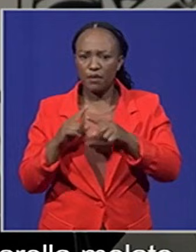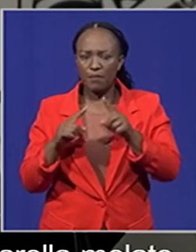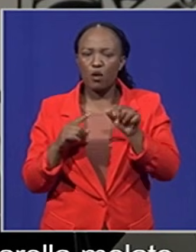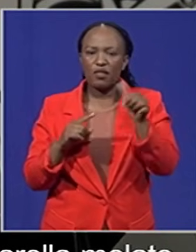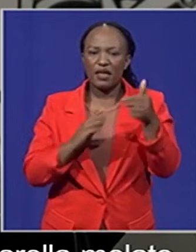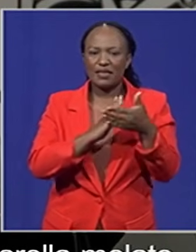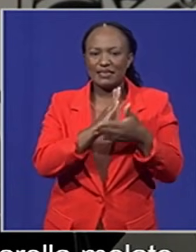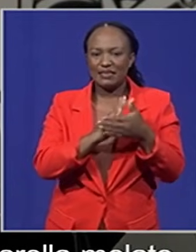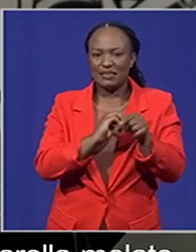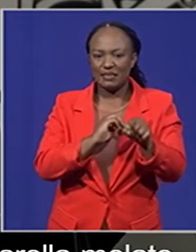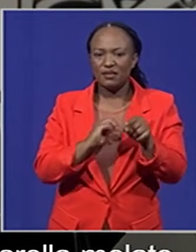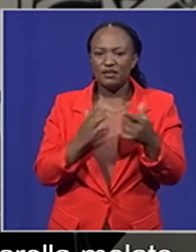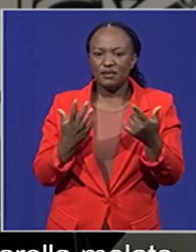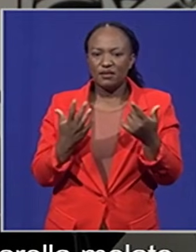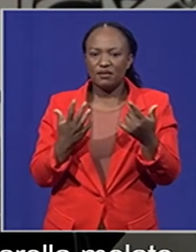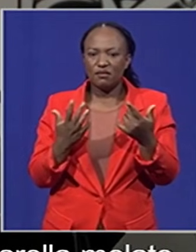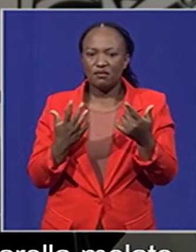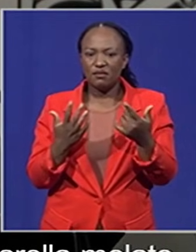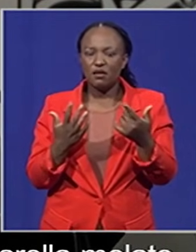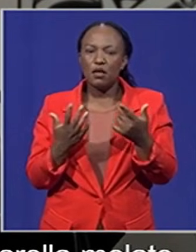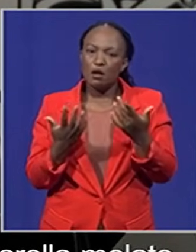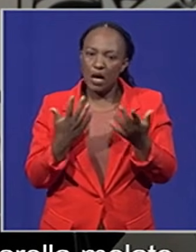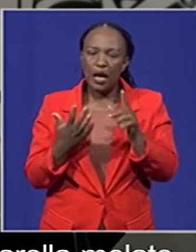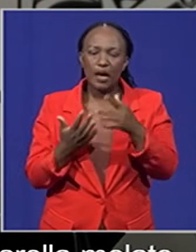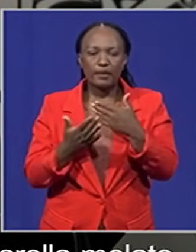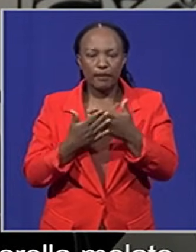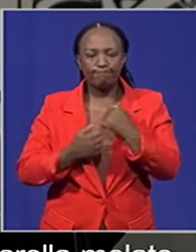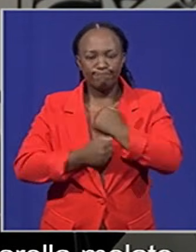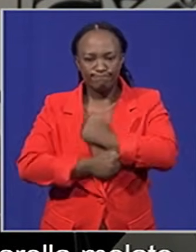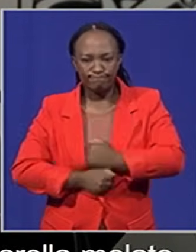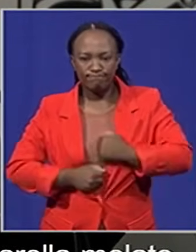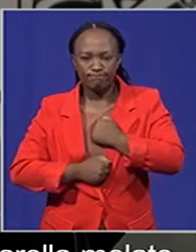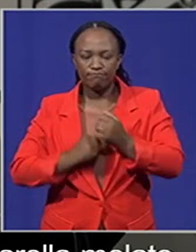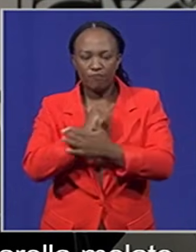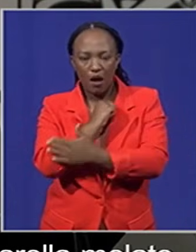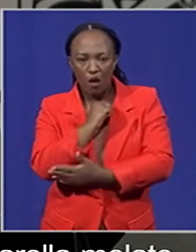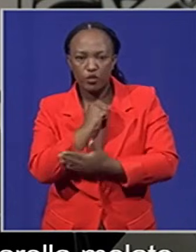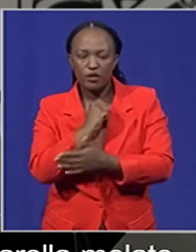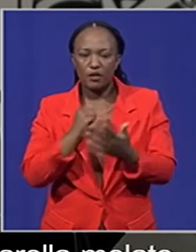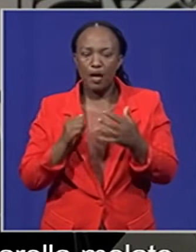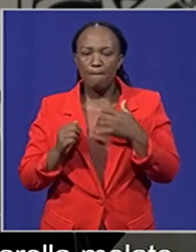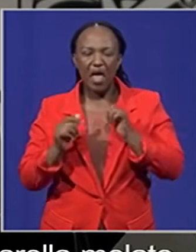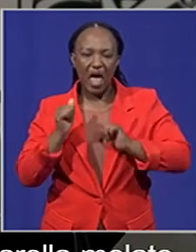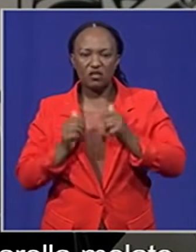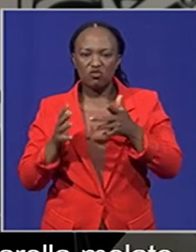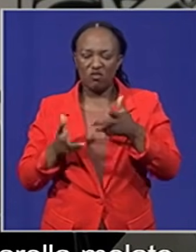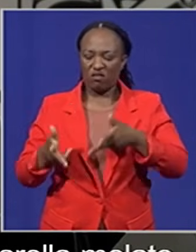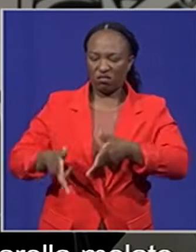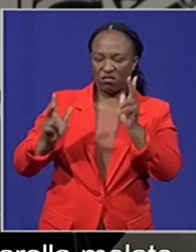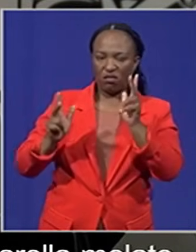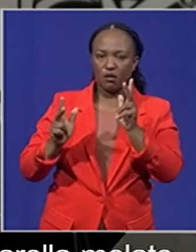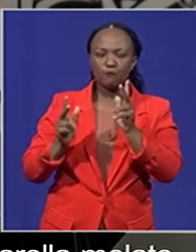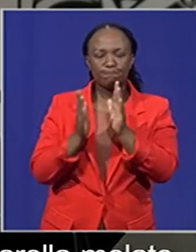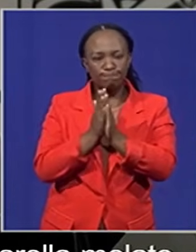hindsight, to the extent that I may need to apologize to the people of this country for having acted in that way, please